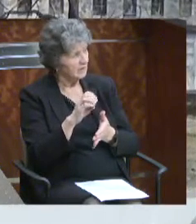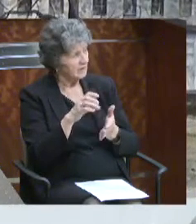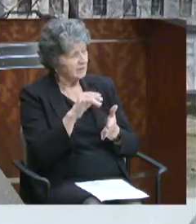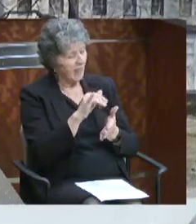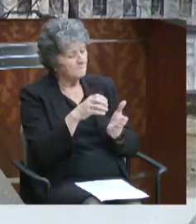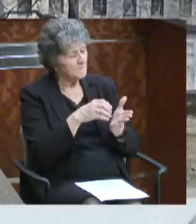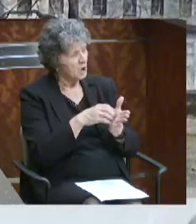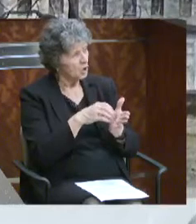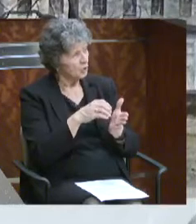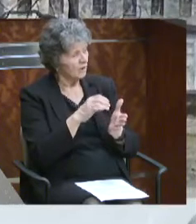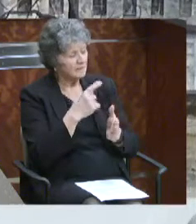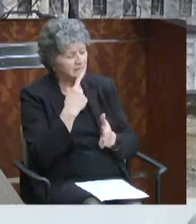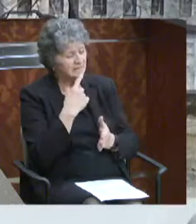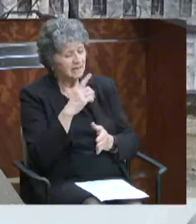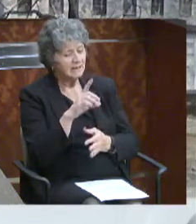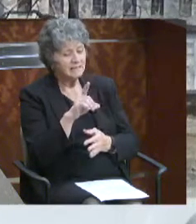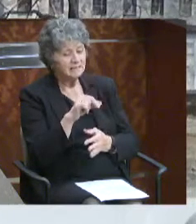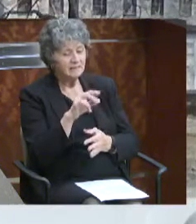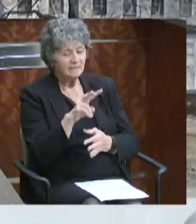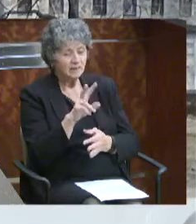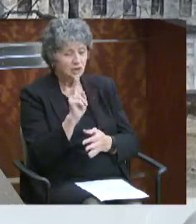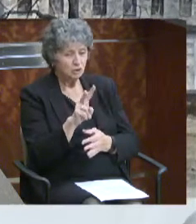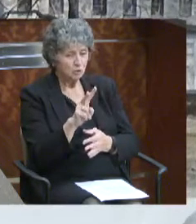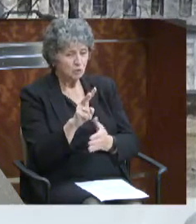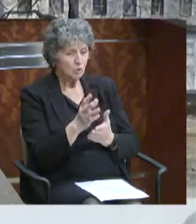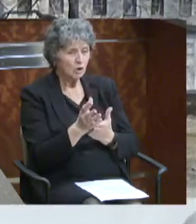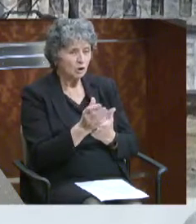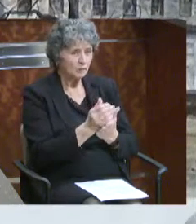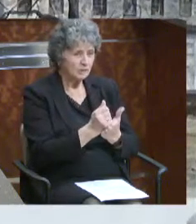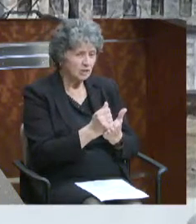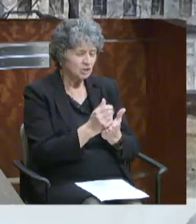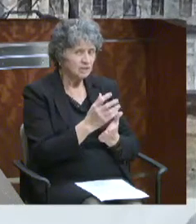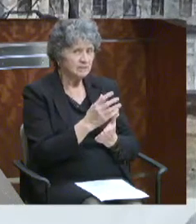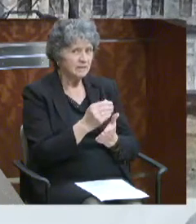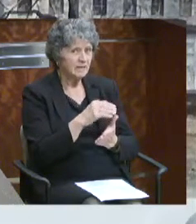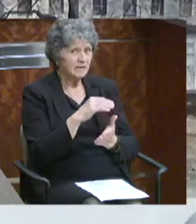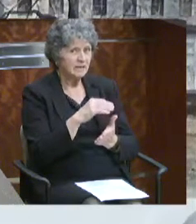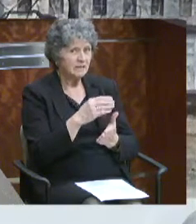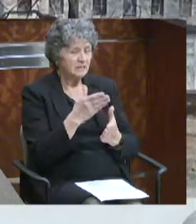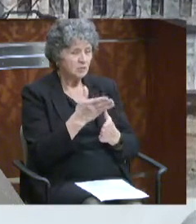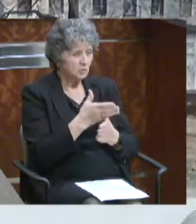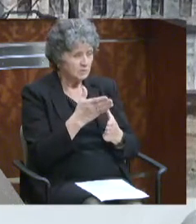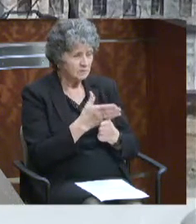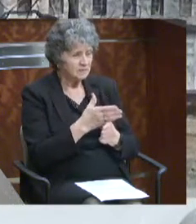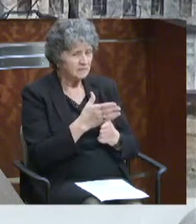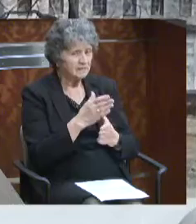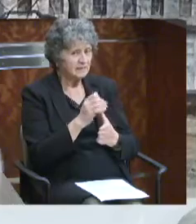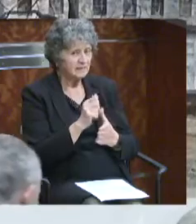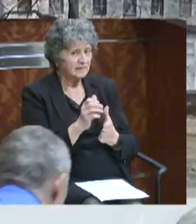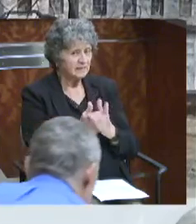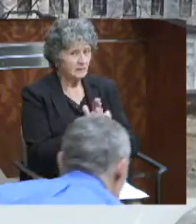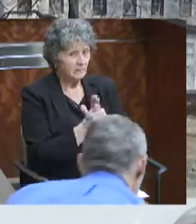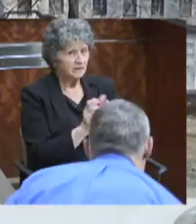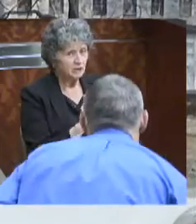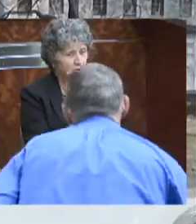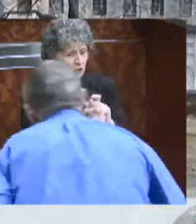it says Division 2, accumulations and nuisance conditions, etc., is amended to change